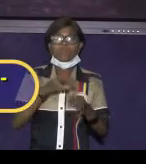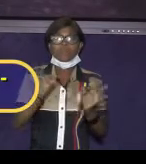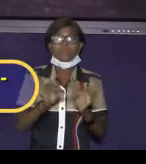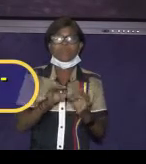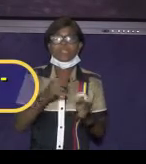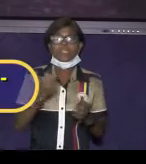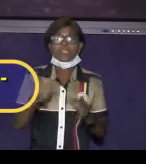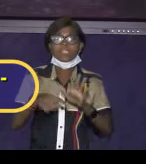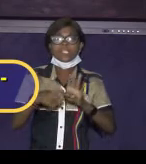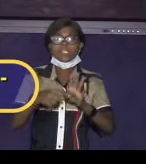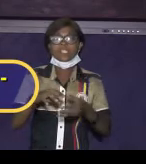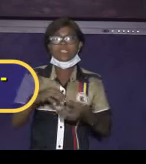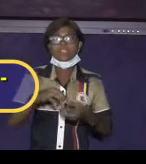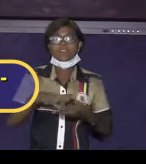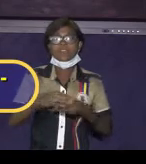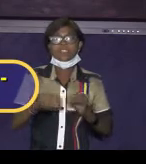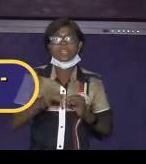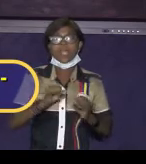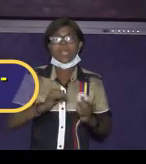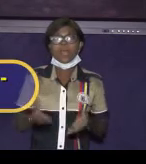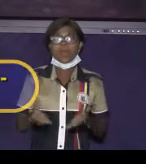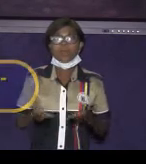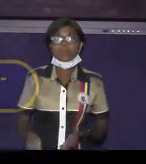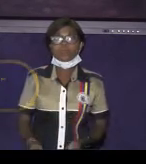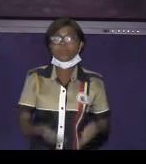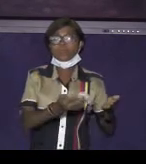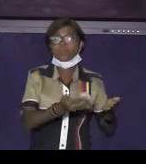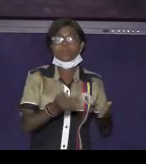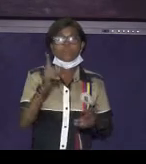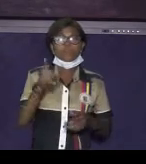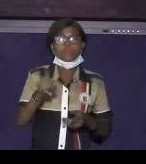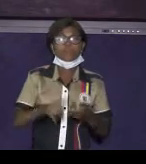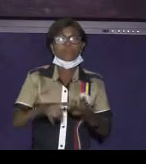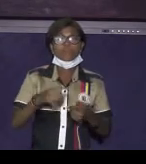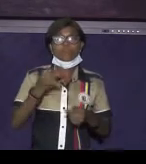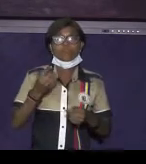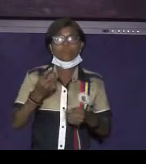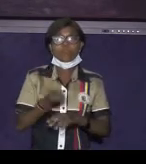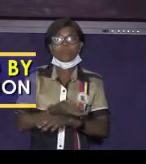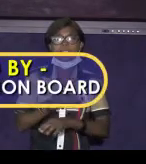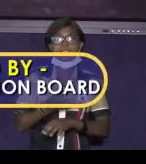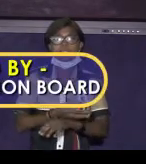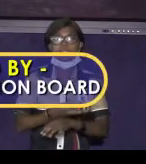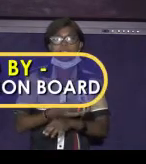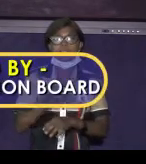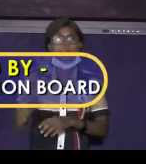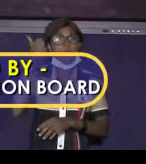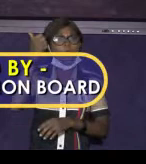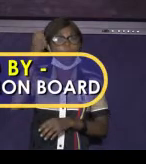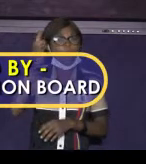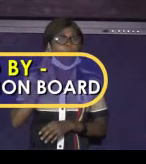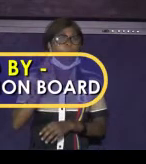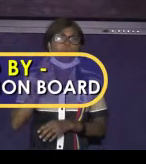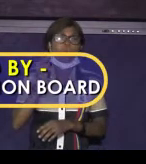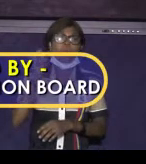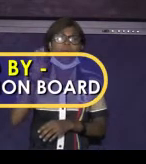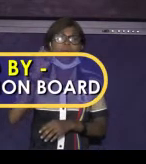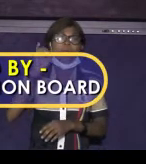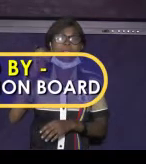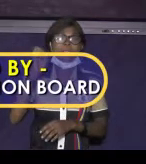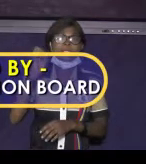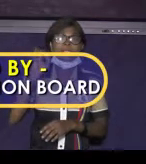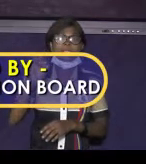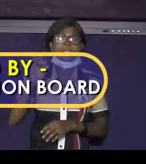forming negative sentences. On that note, I want to hand you over to the mathematician, Uncle Agbaje, for